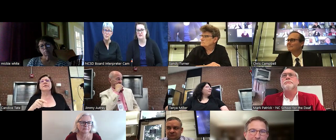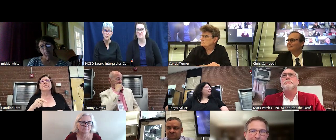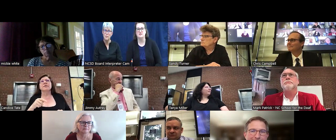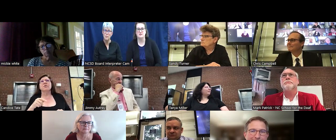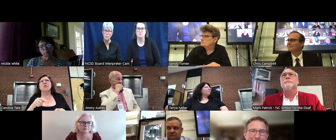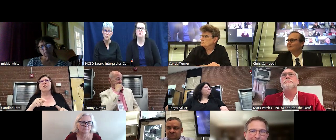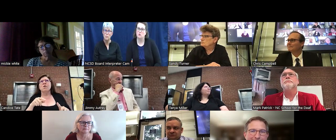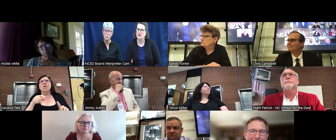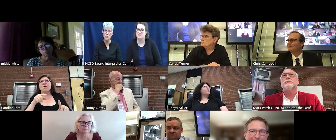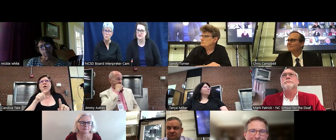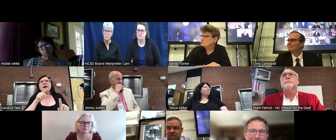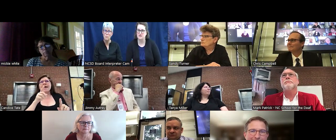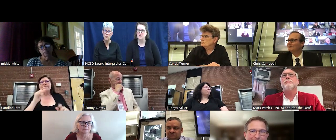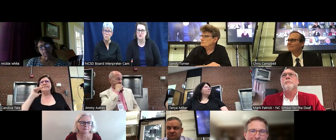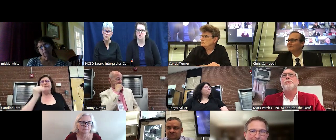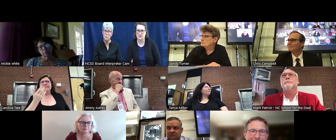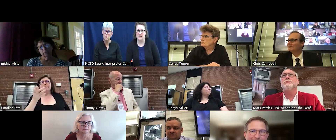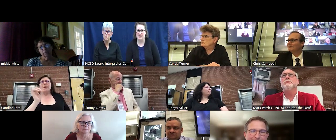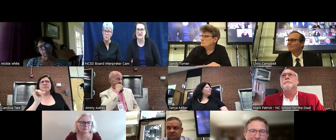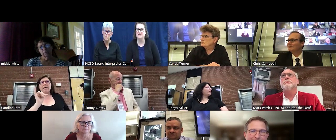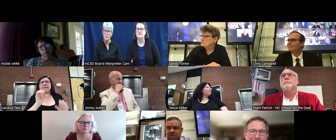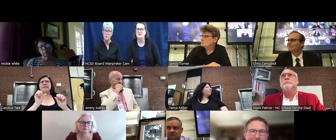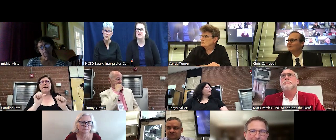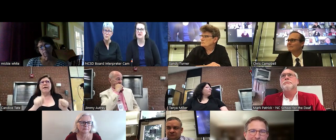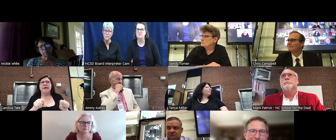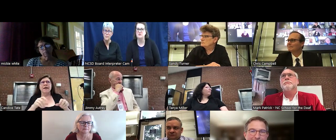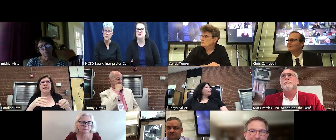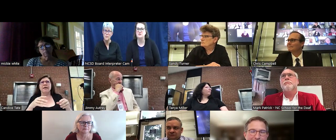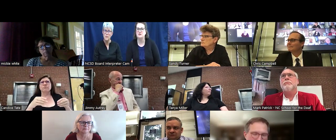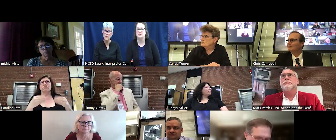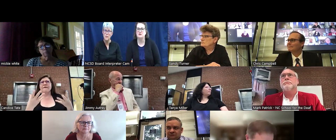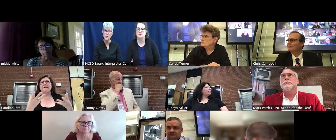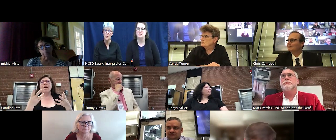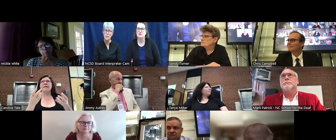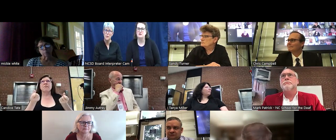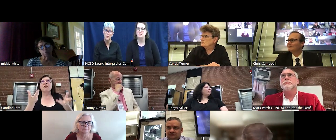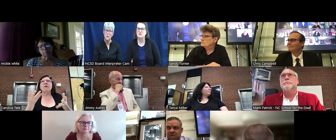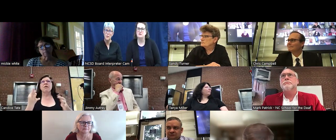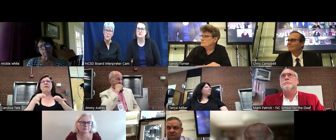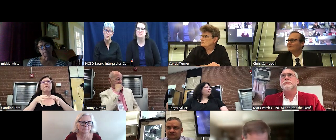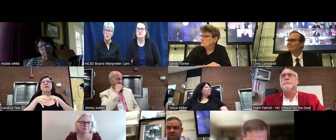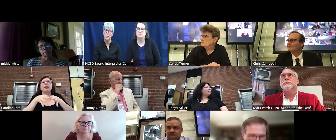Describing this process and what that's going to look like, it seems